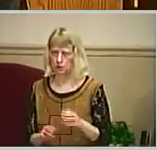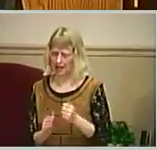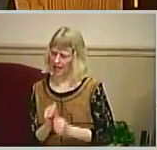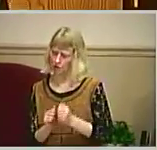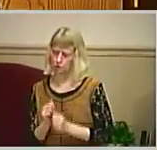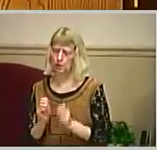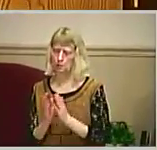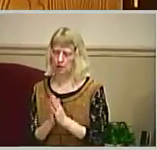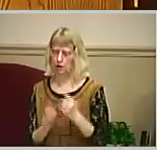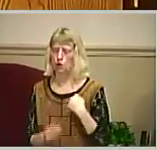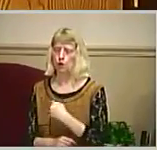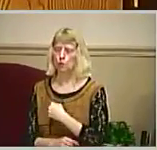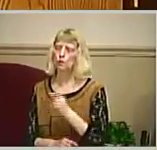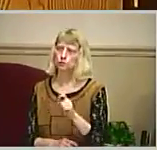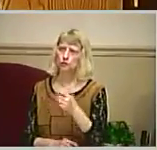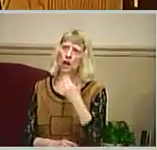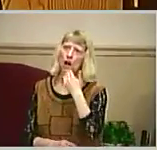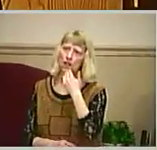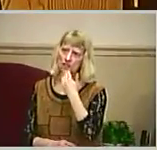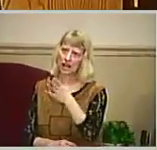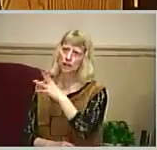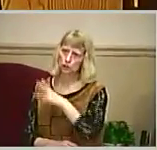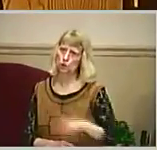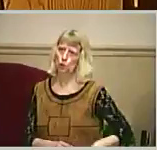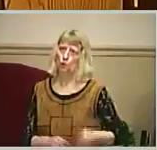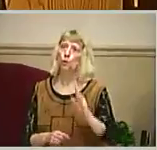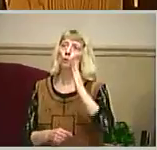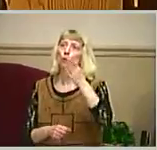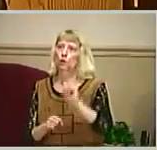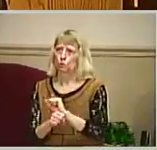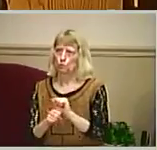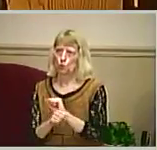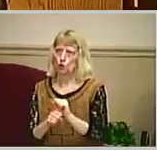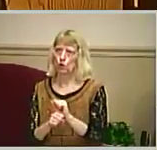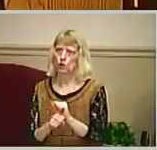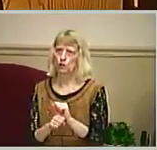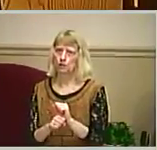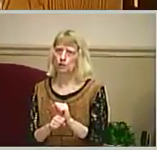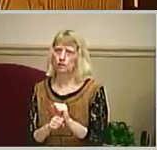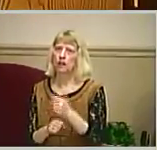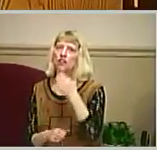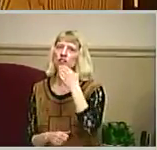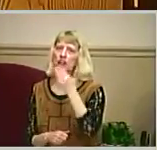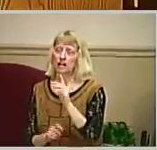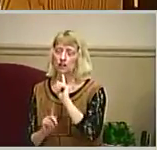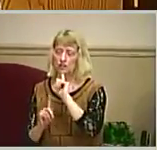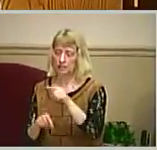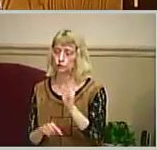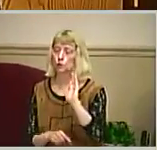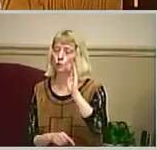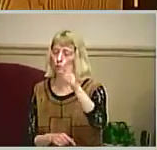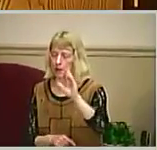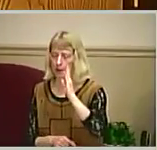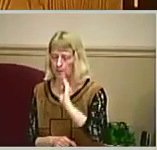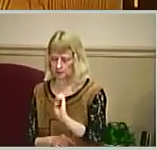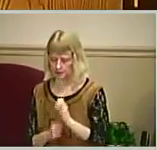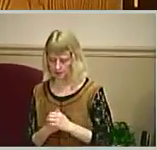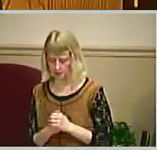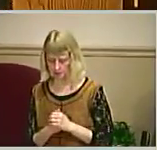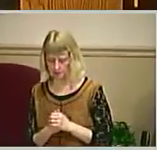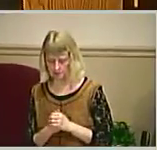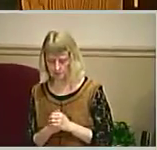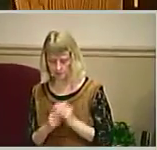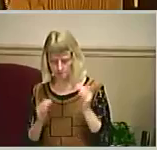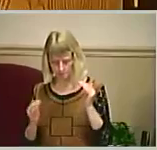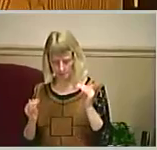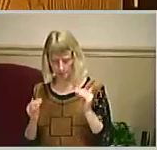we render, we should say, Lord, thank you for the way that you're going to work this out. Thank you for the answer that you're going to send. Now